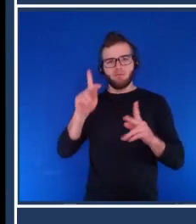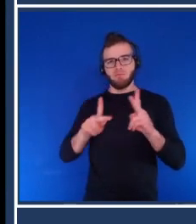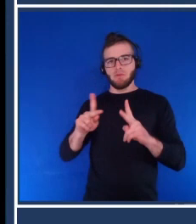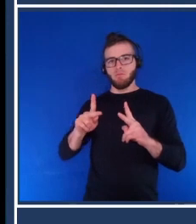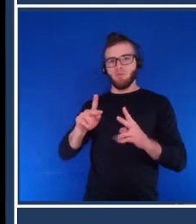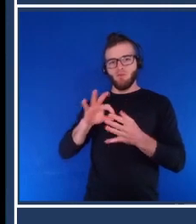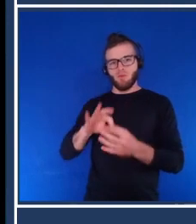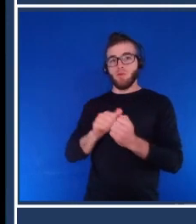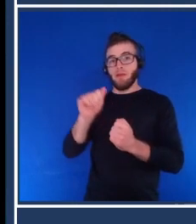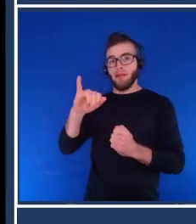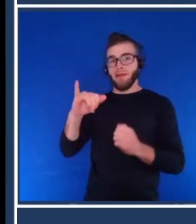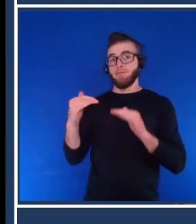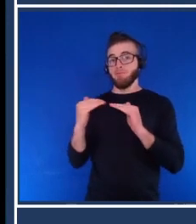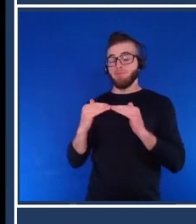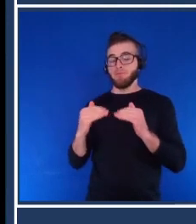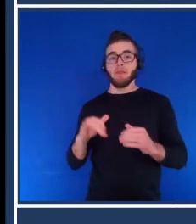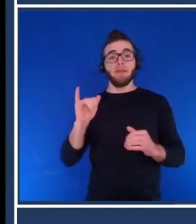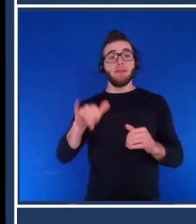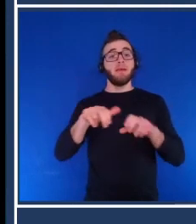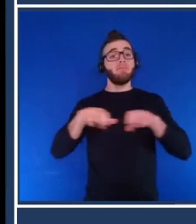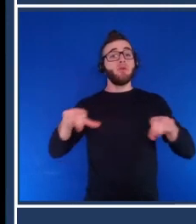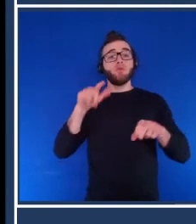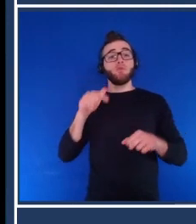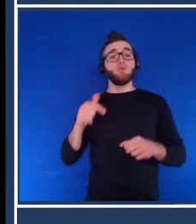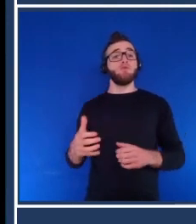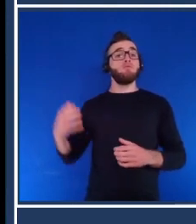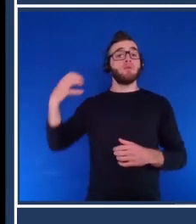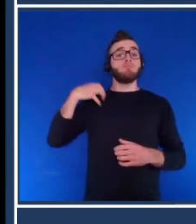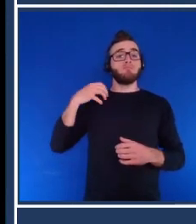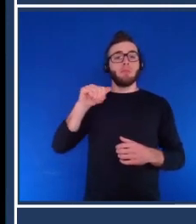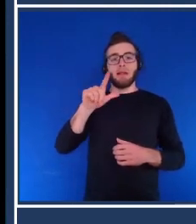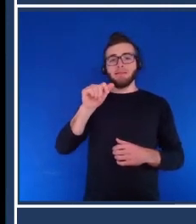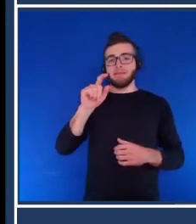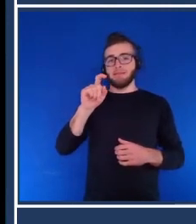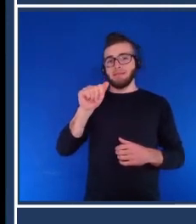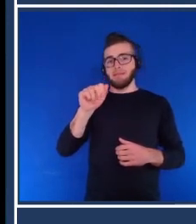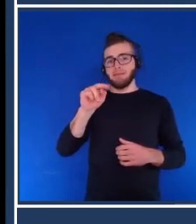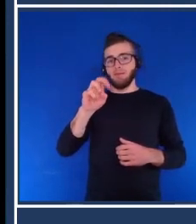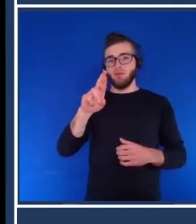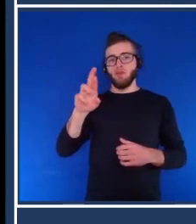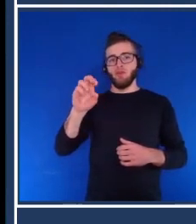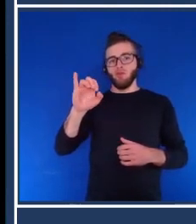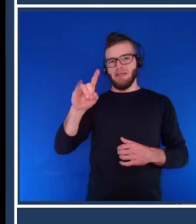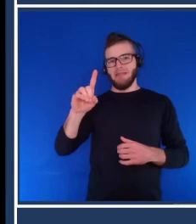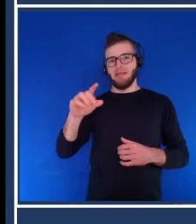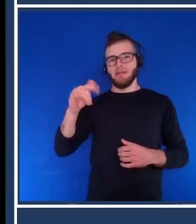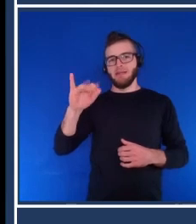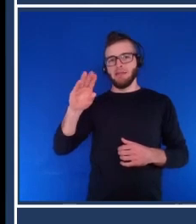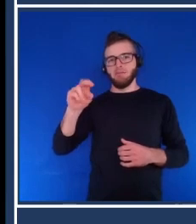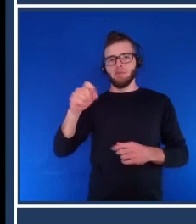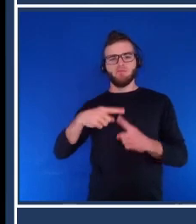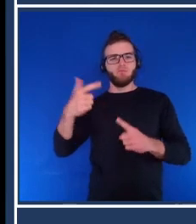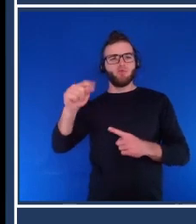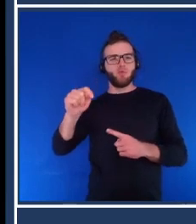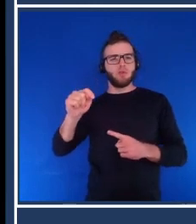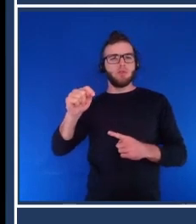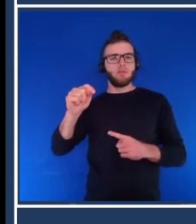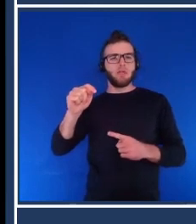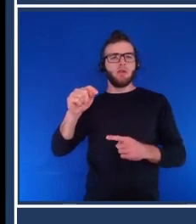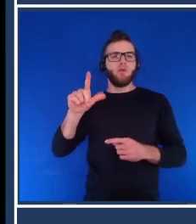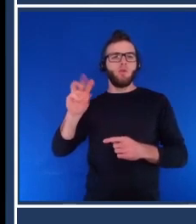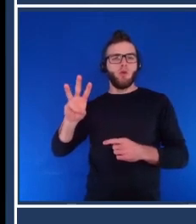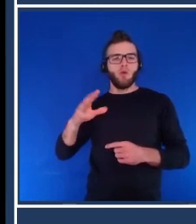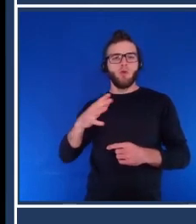fairness. The panel was chaired by Alexandra Reeve-Givens from Georgetown Law, and also the vice chair of the Christopher and Dana Reeve